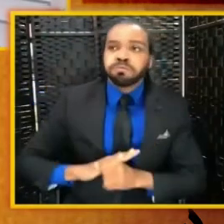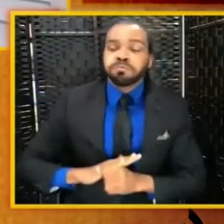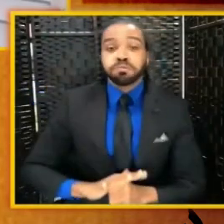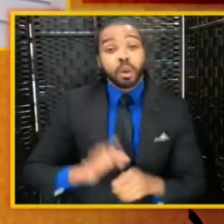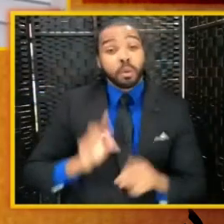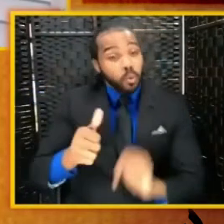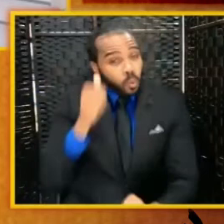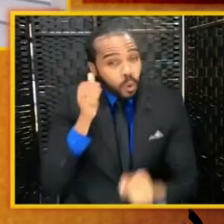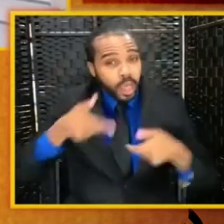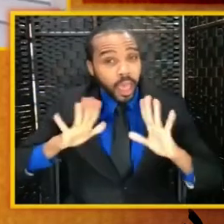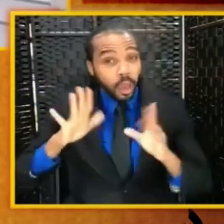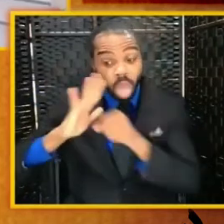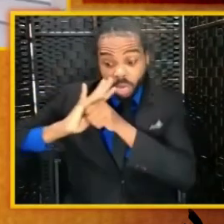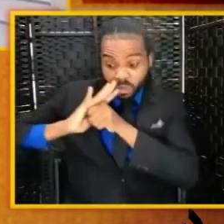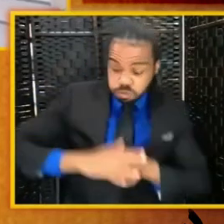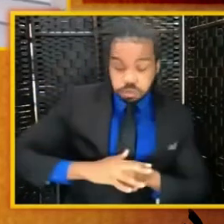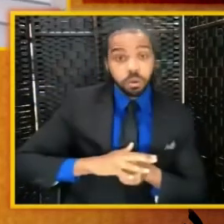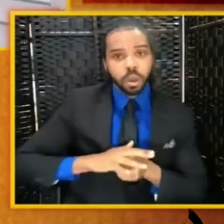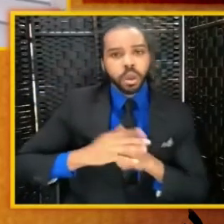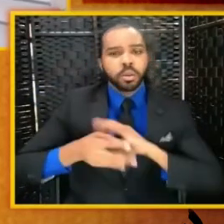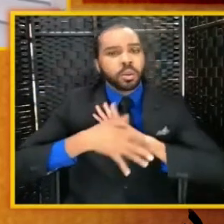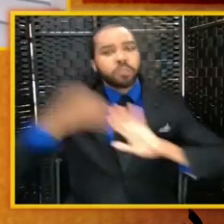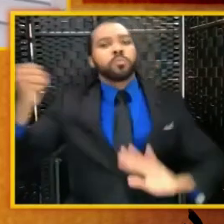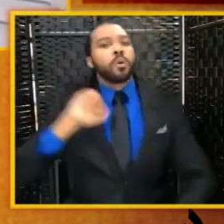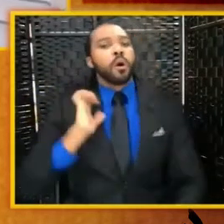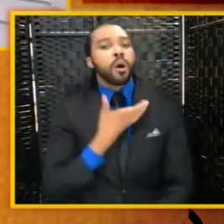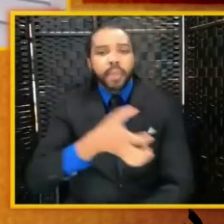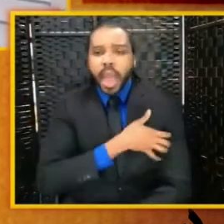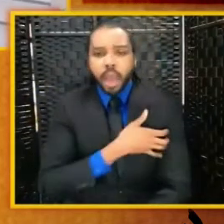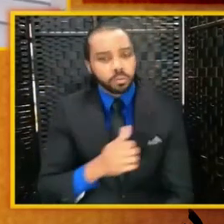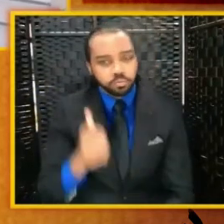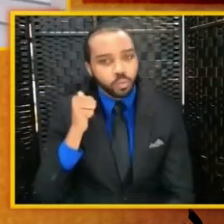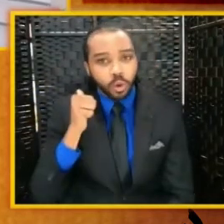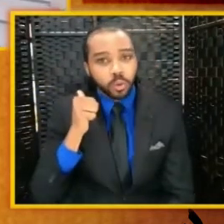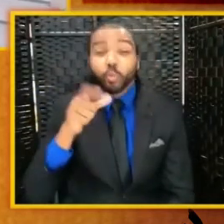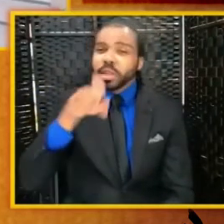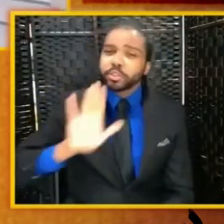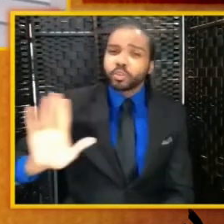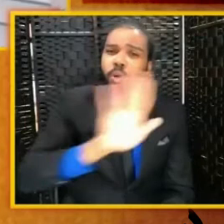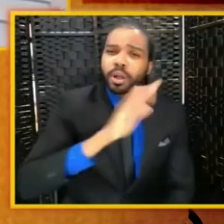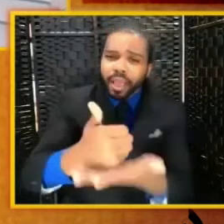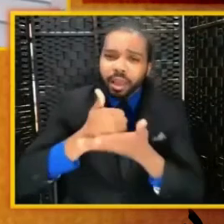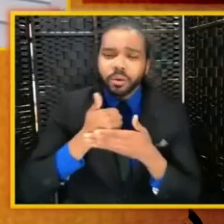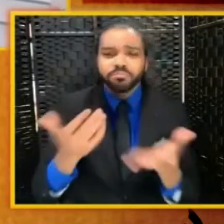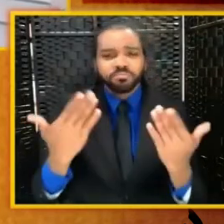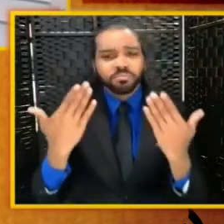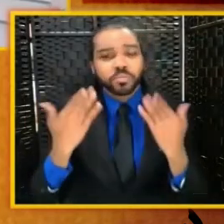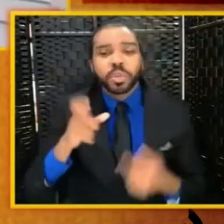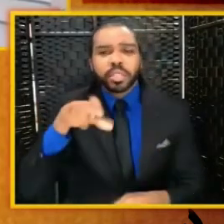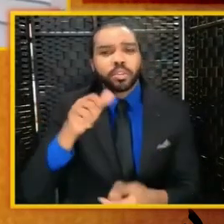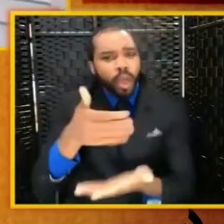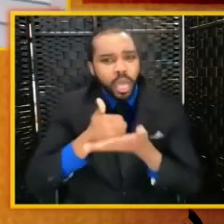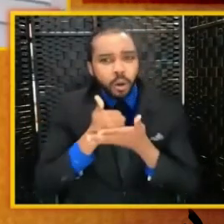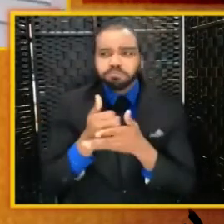not allow is for suppression to take away our power. And we need your help. We need your help making sure that we